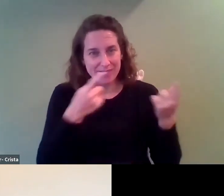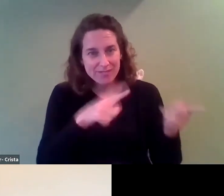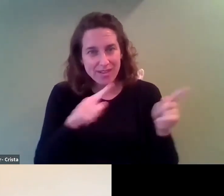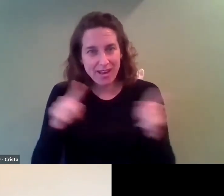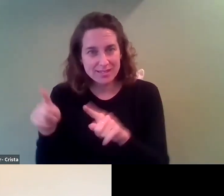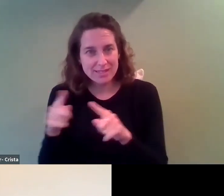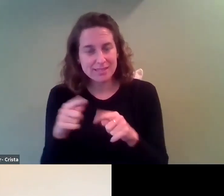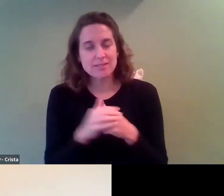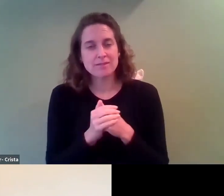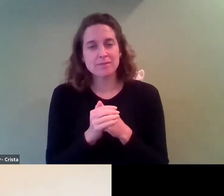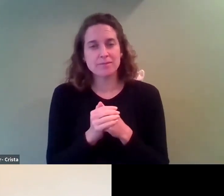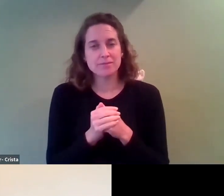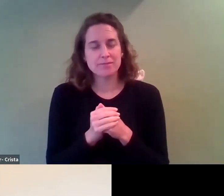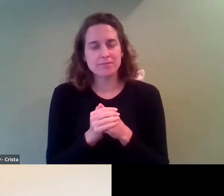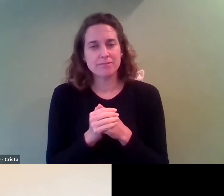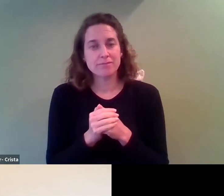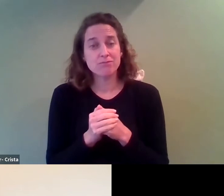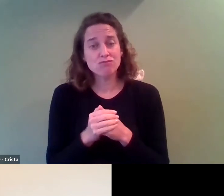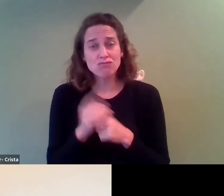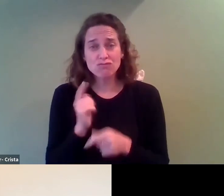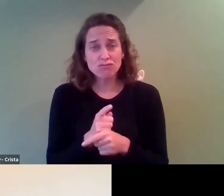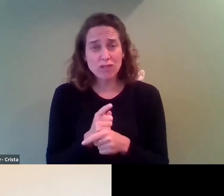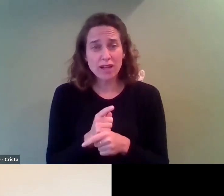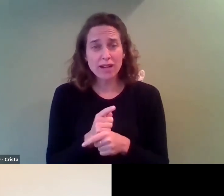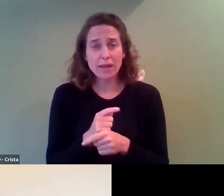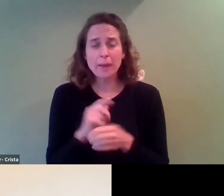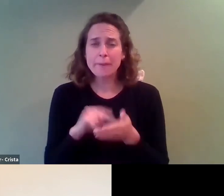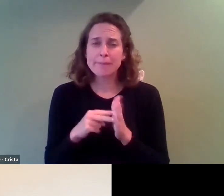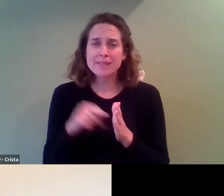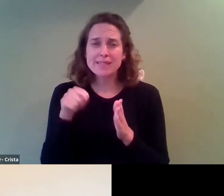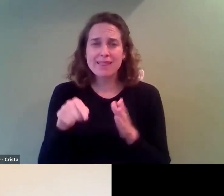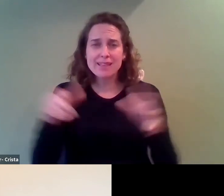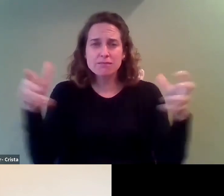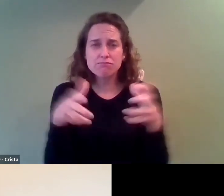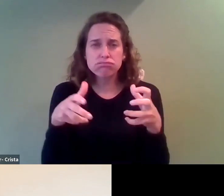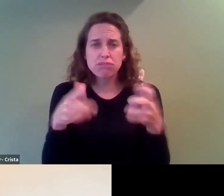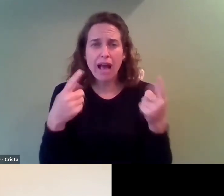thing too, is are these gatherings happening right now, or did they happen 6 months ago?